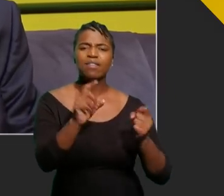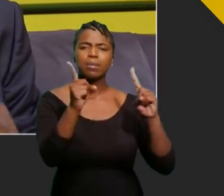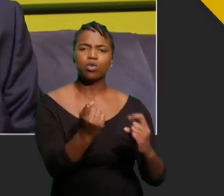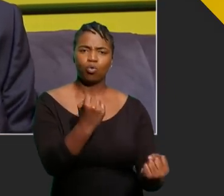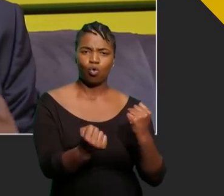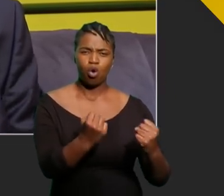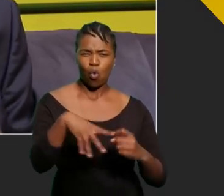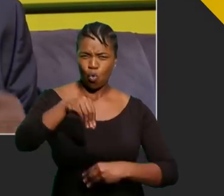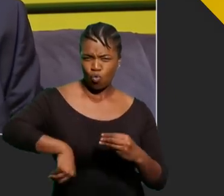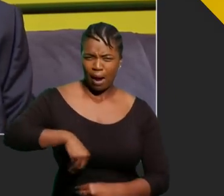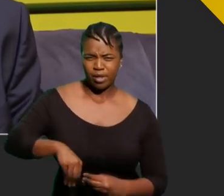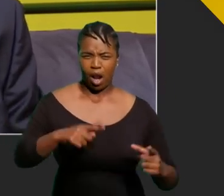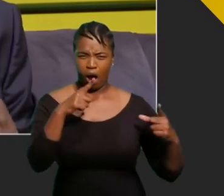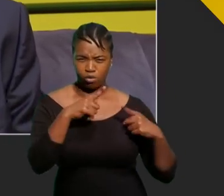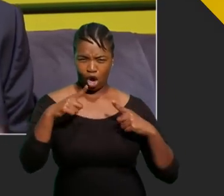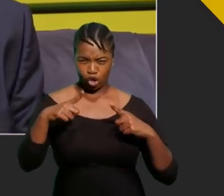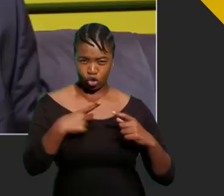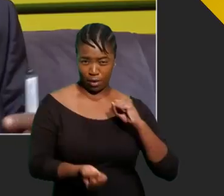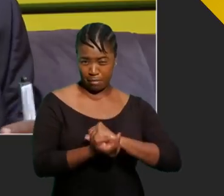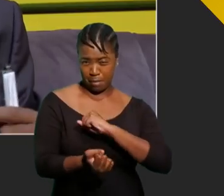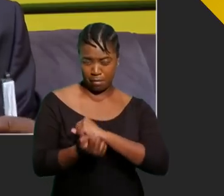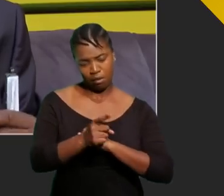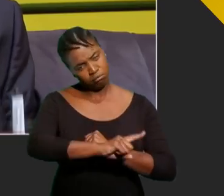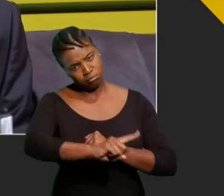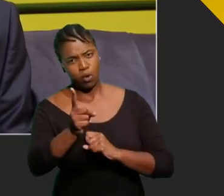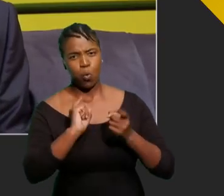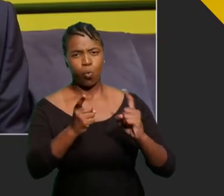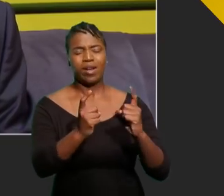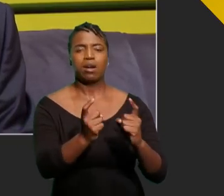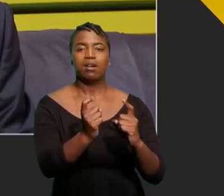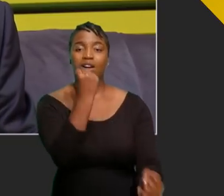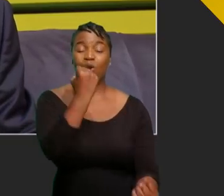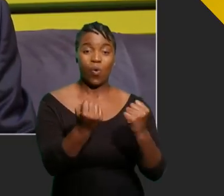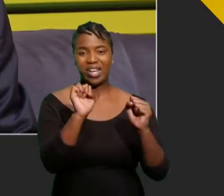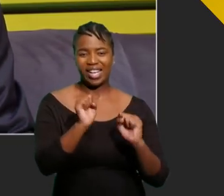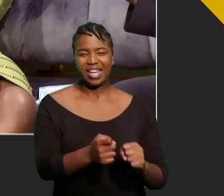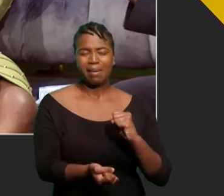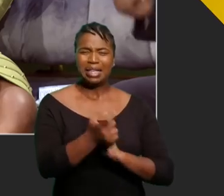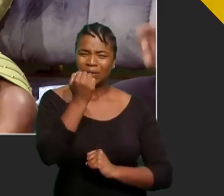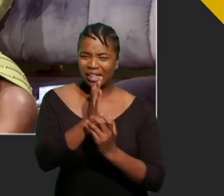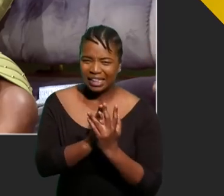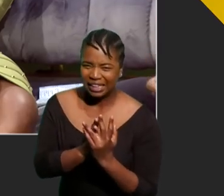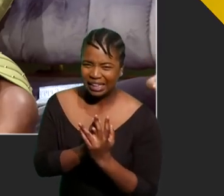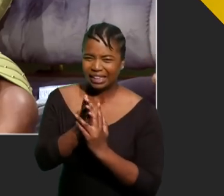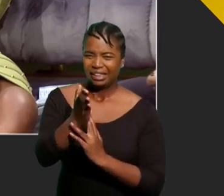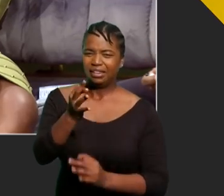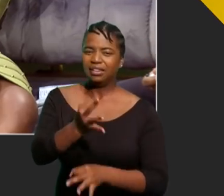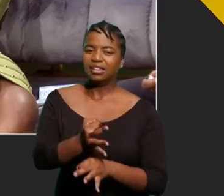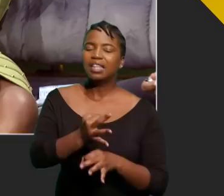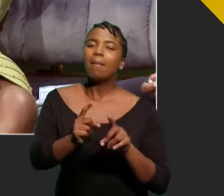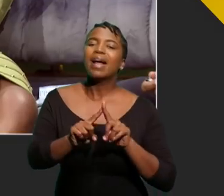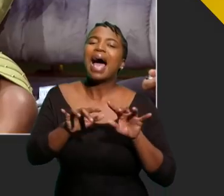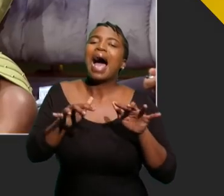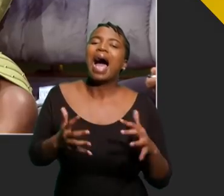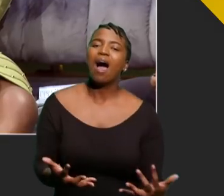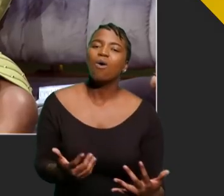cases of corruption are dealt with much quicker. So it's happening. But how do we then